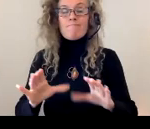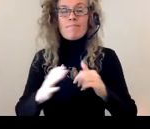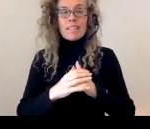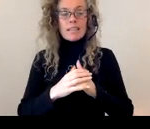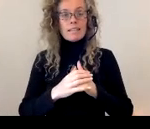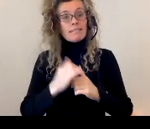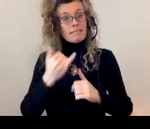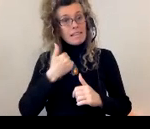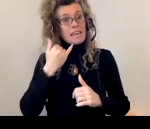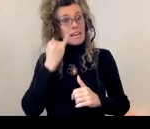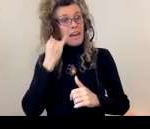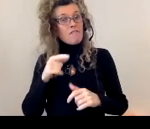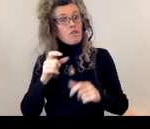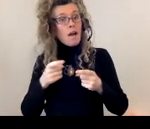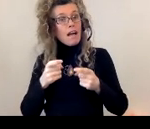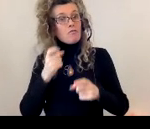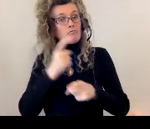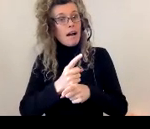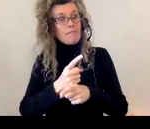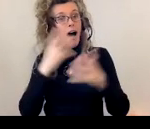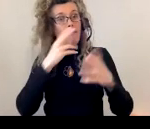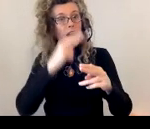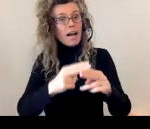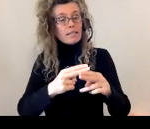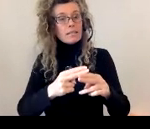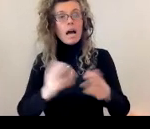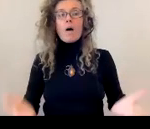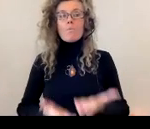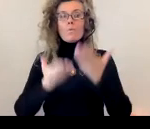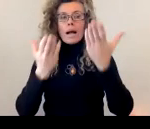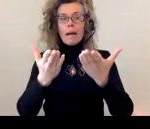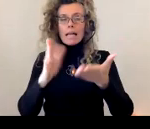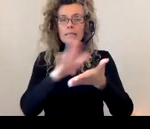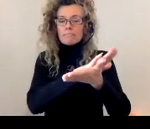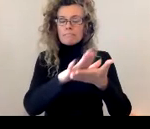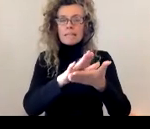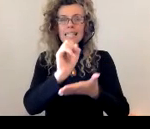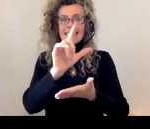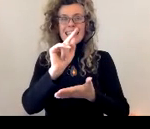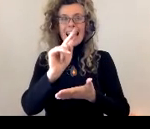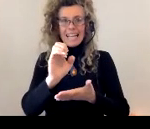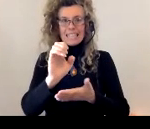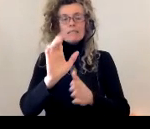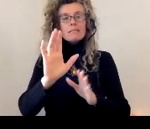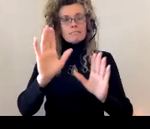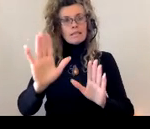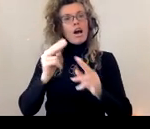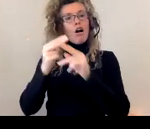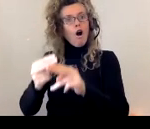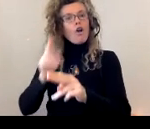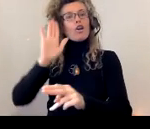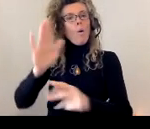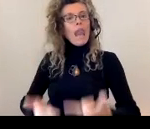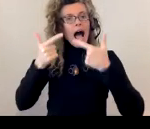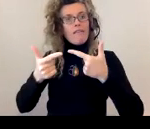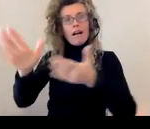lot of fun. I'm recommending that you take this slate that's called your life and you just wipe